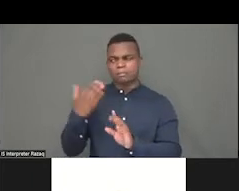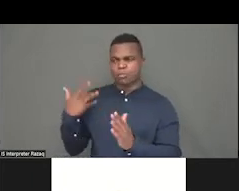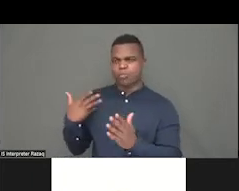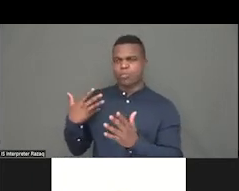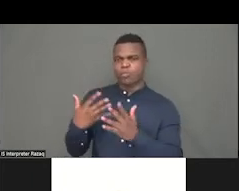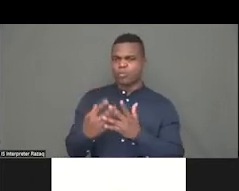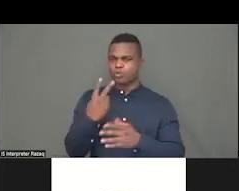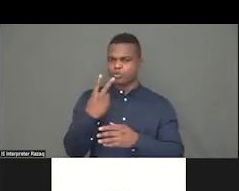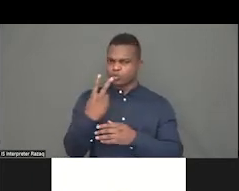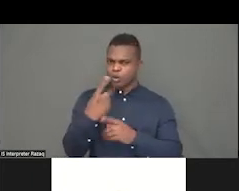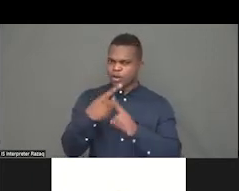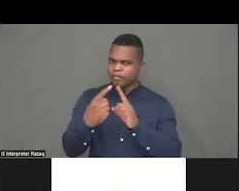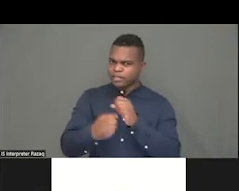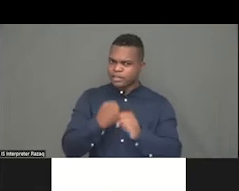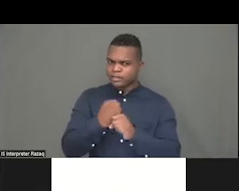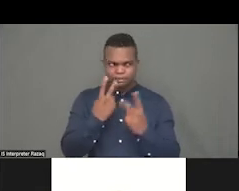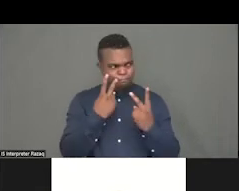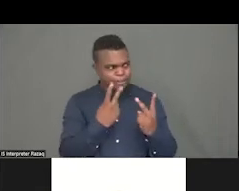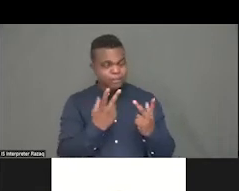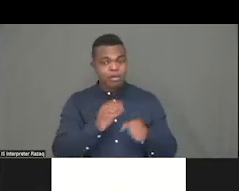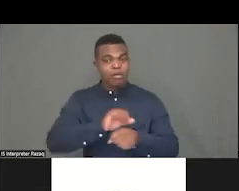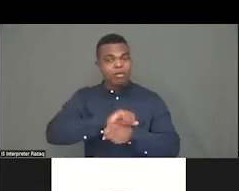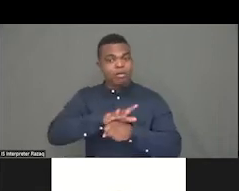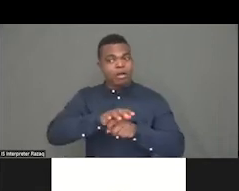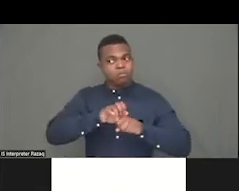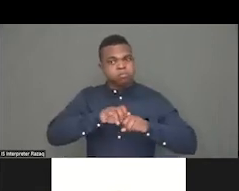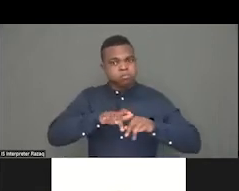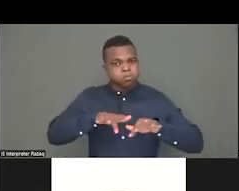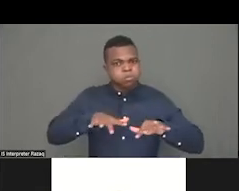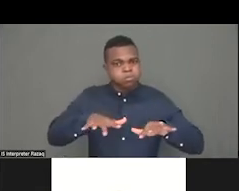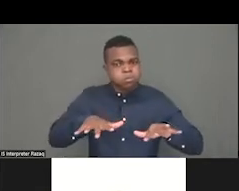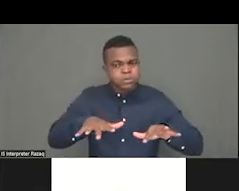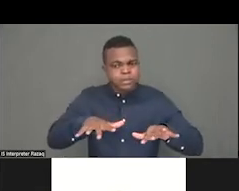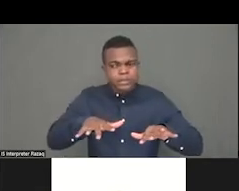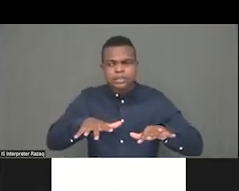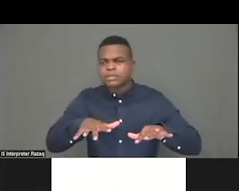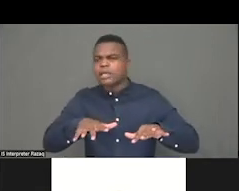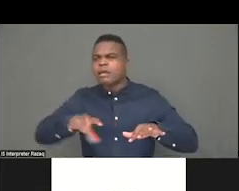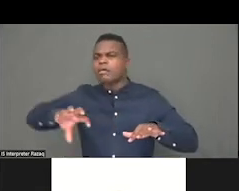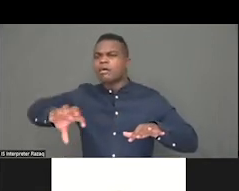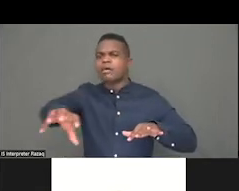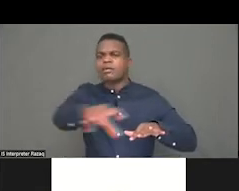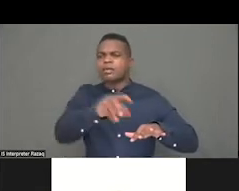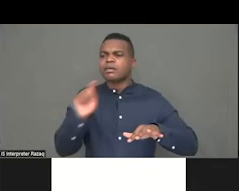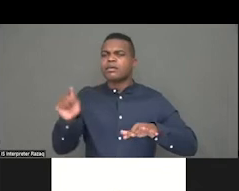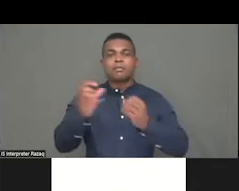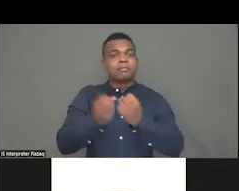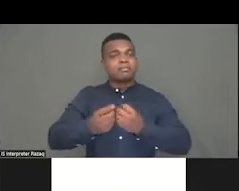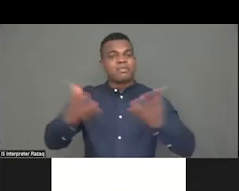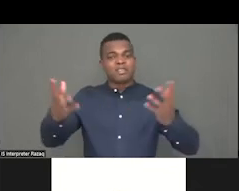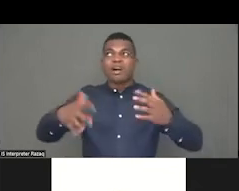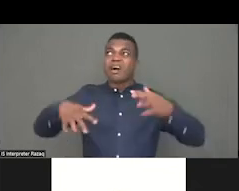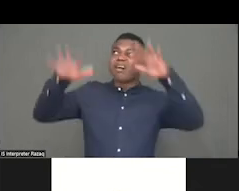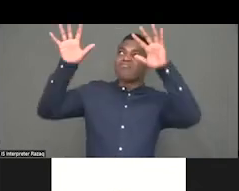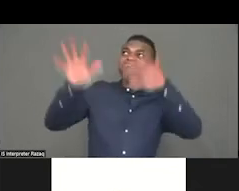with impairments and disabilities. So where inclusive funding and budgeting are also almost